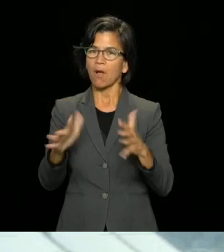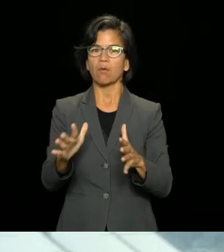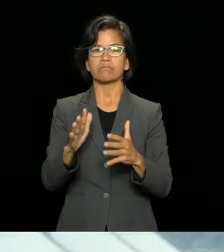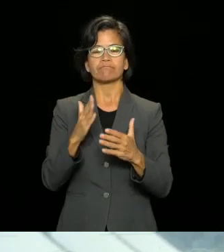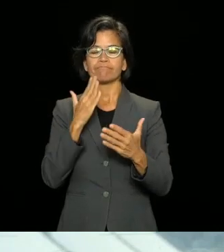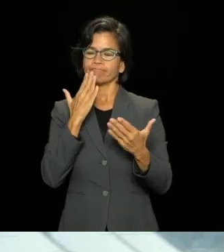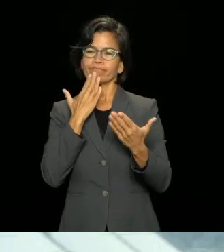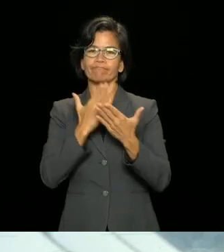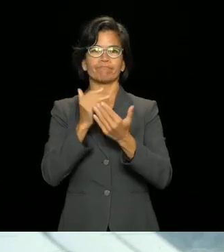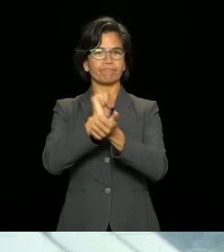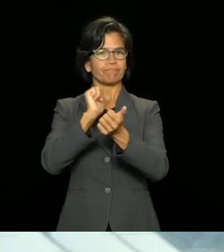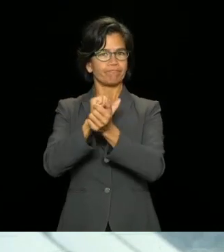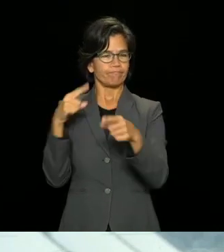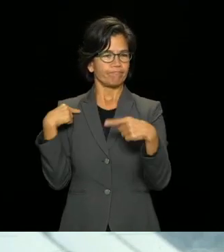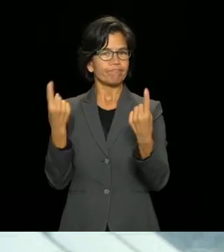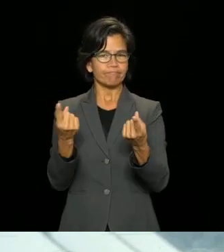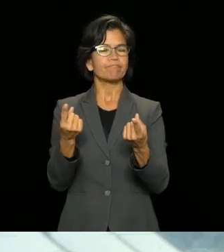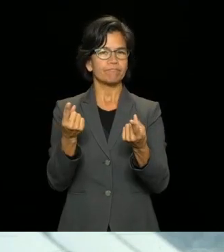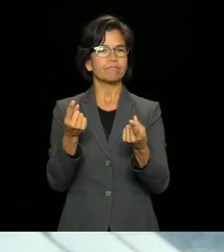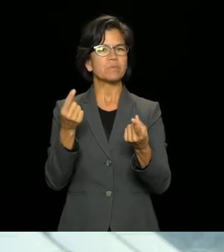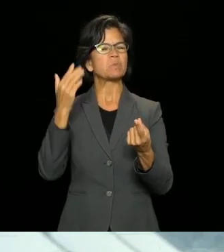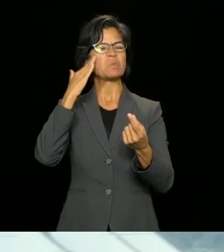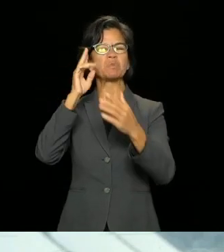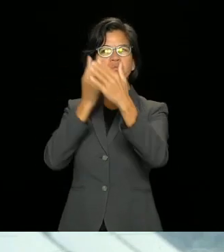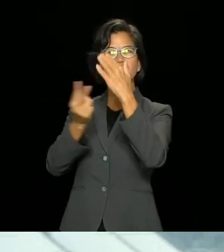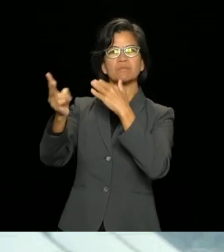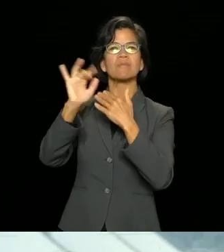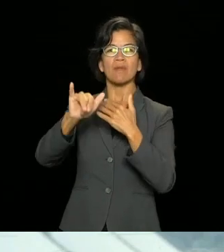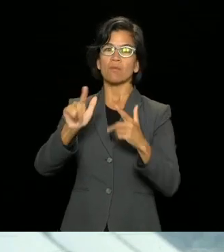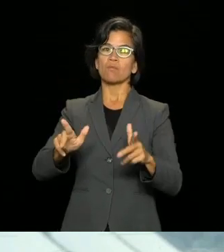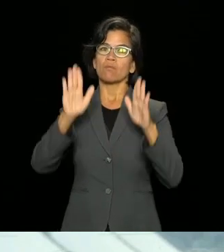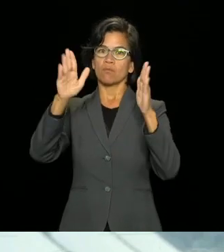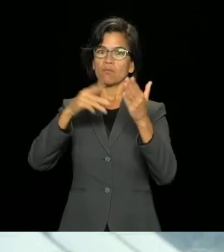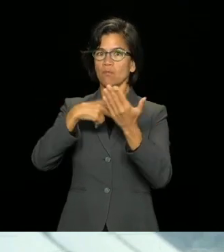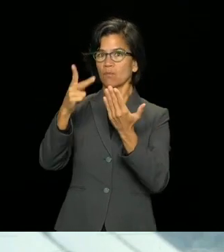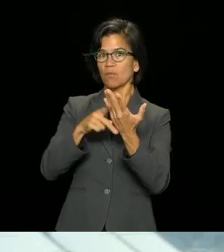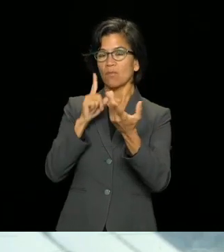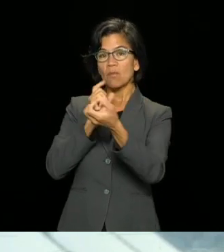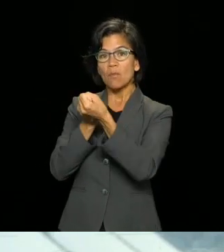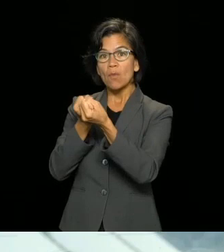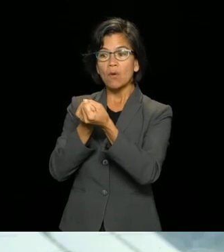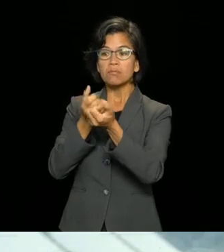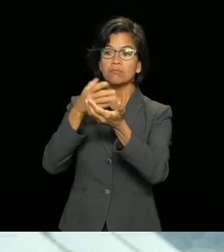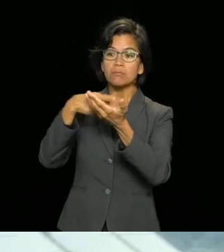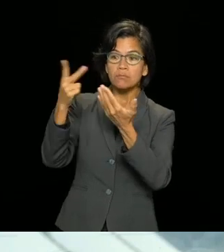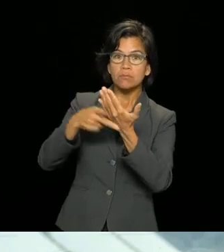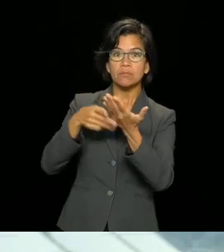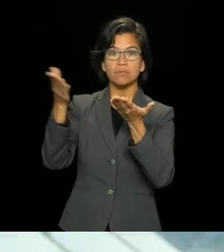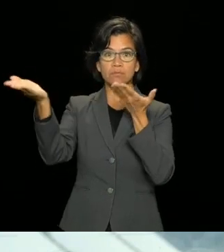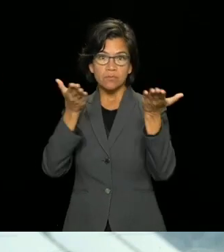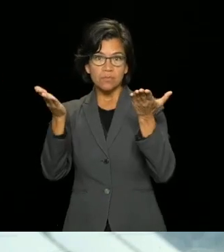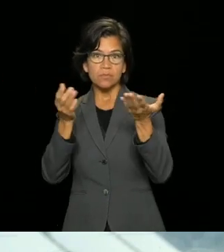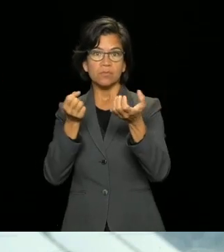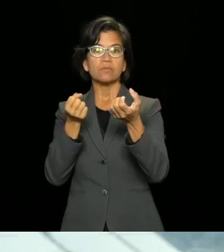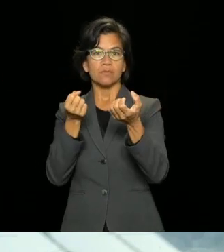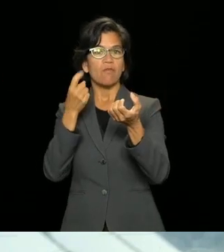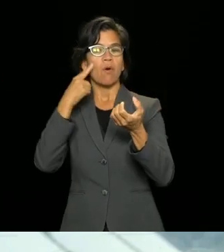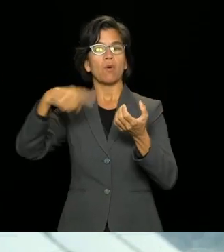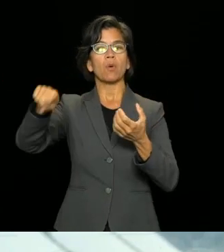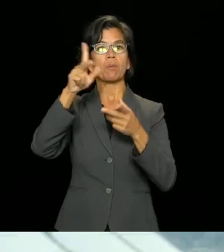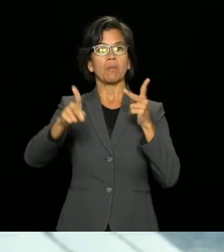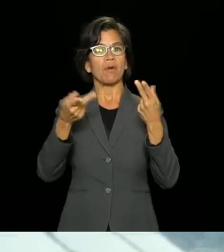government, will create an exceptional grant program to help provide the supports and services that survivors need.